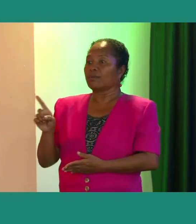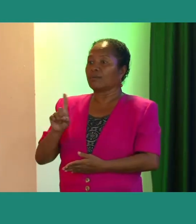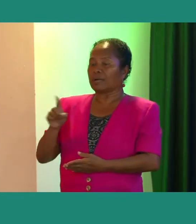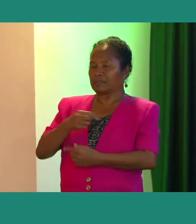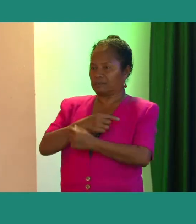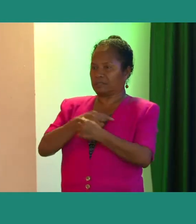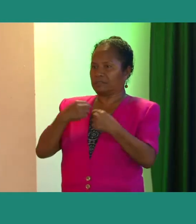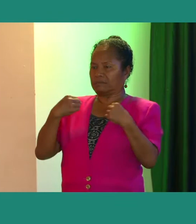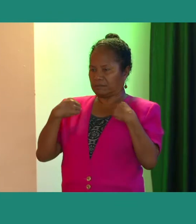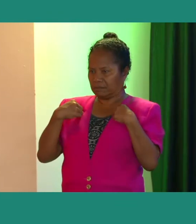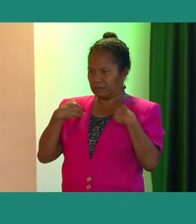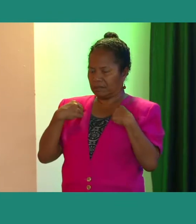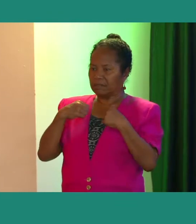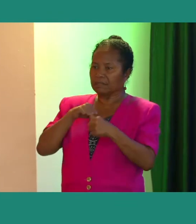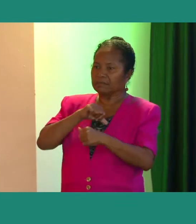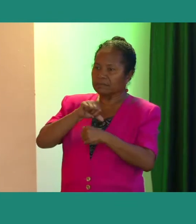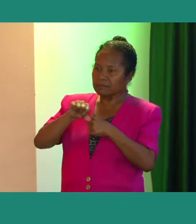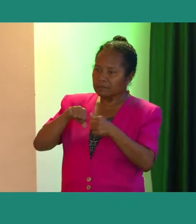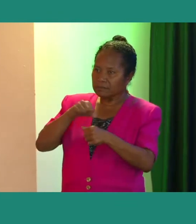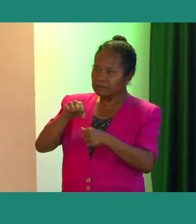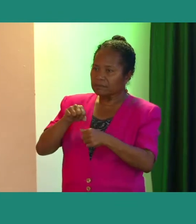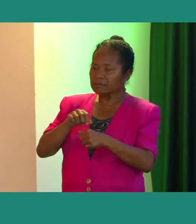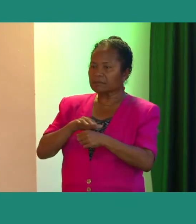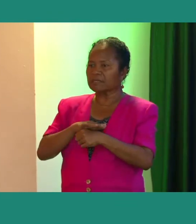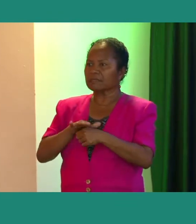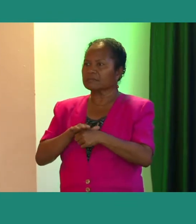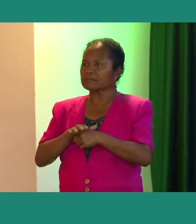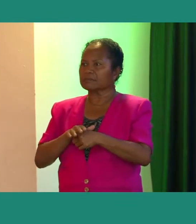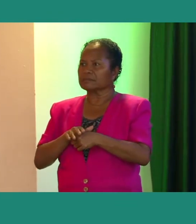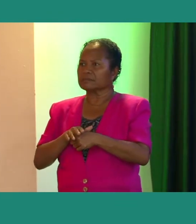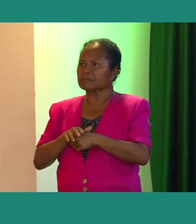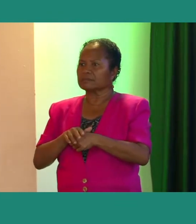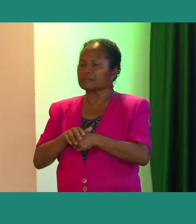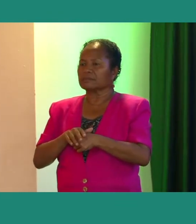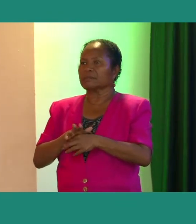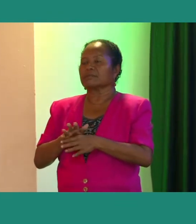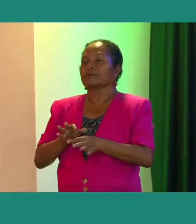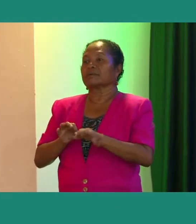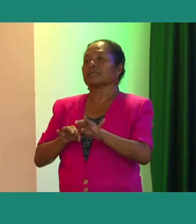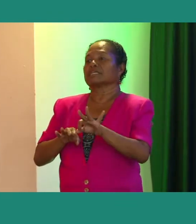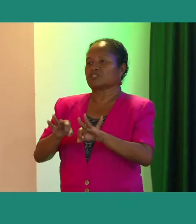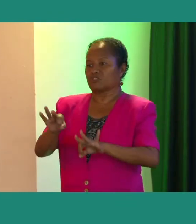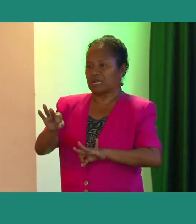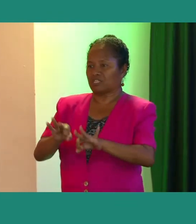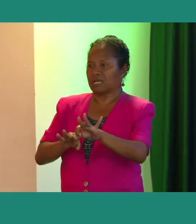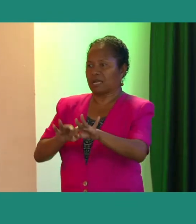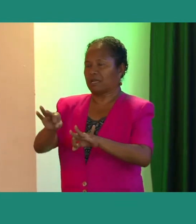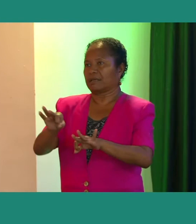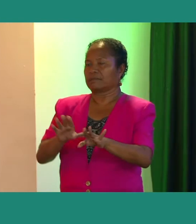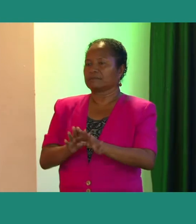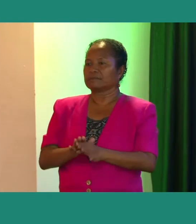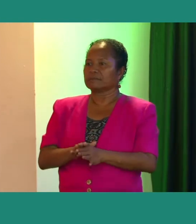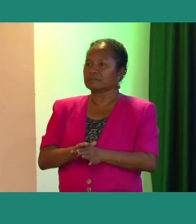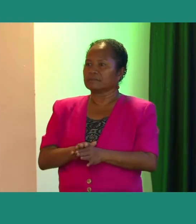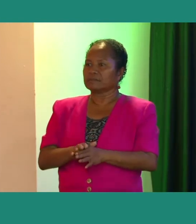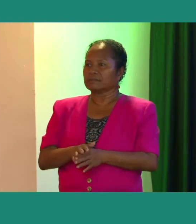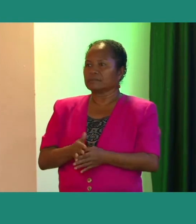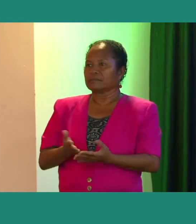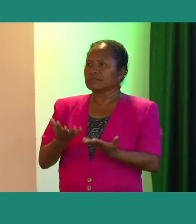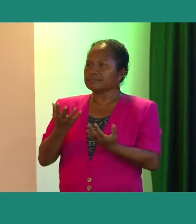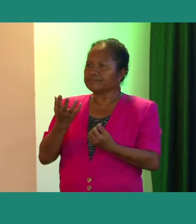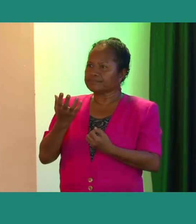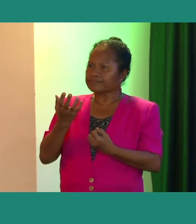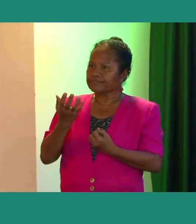an organisation, to make it part of their whole structure, they need to have mentorship within that